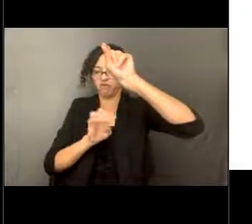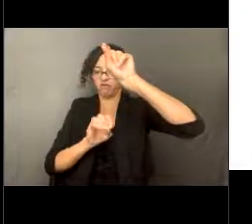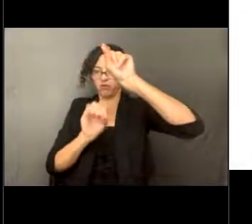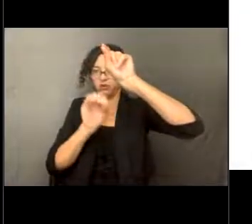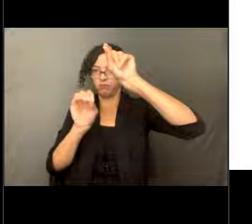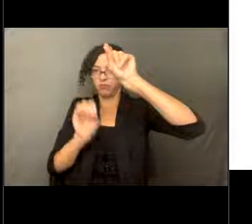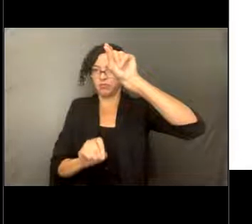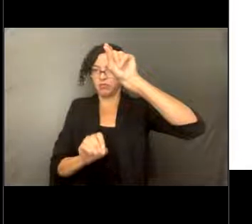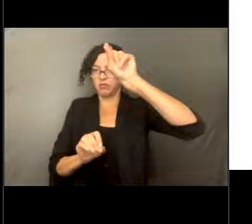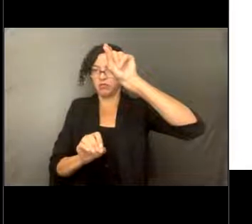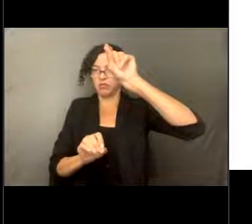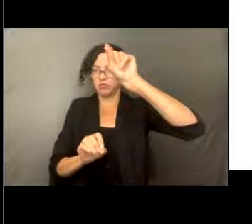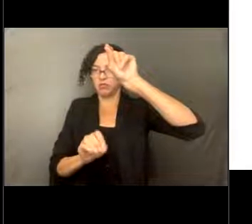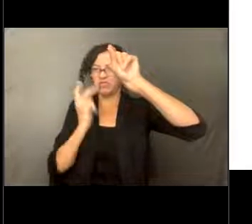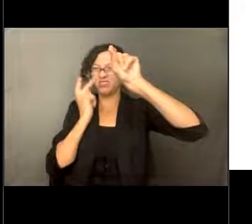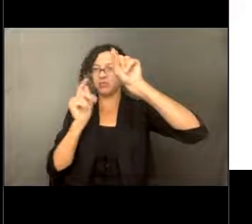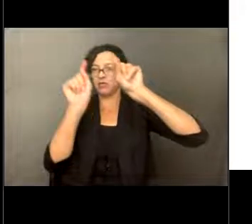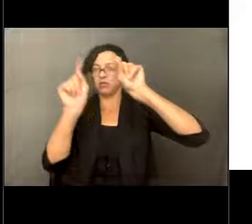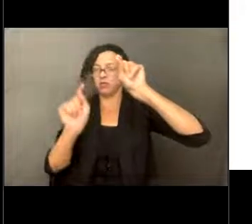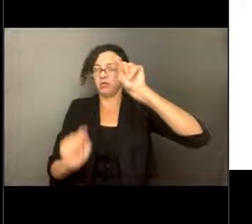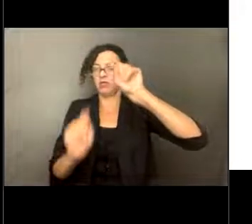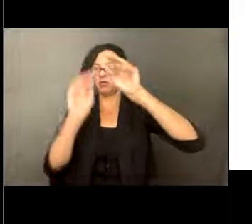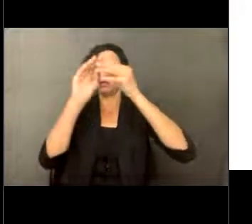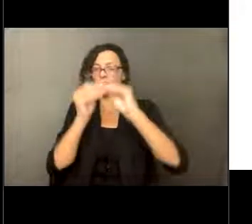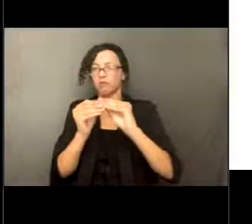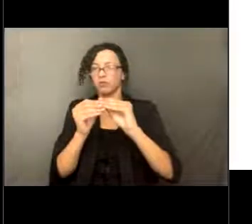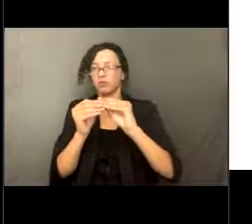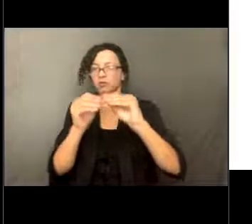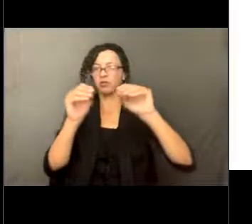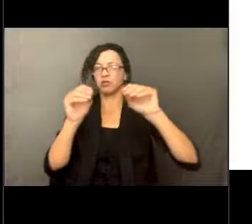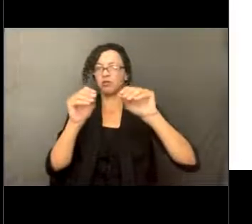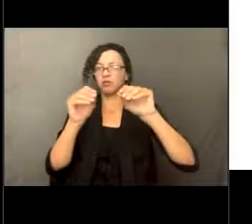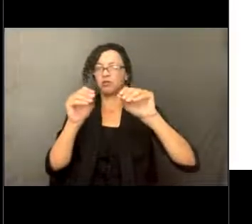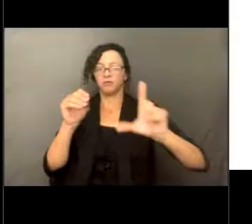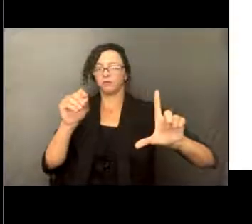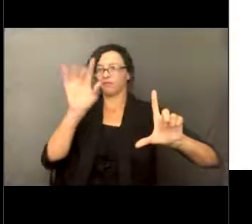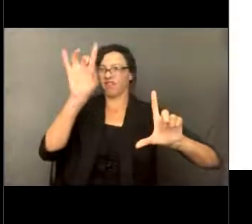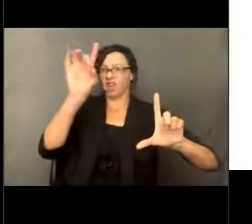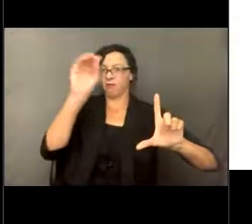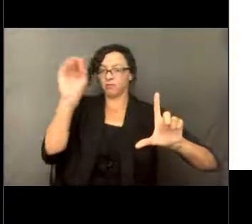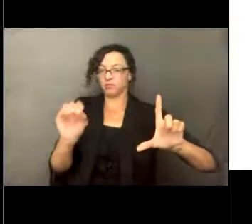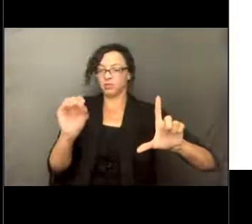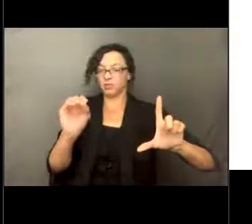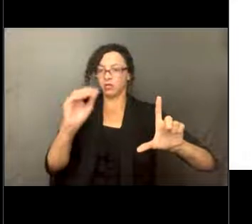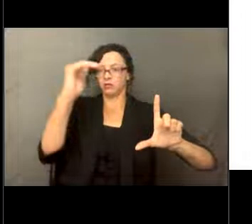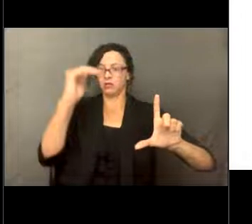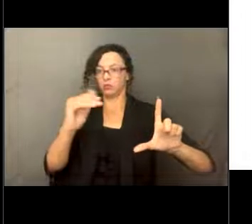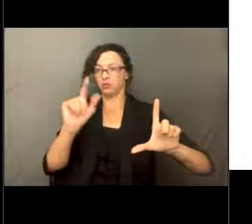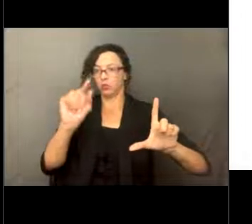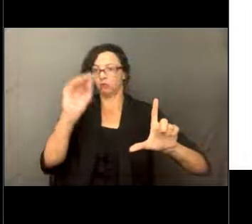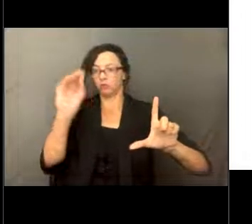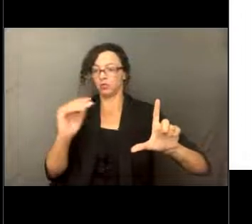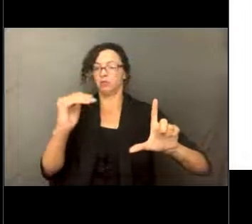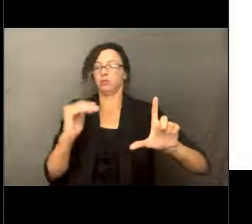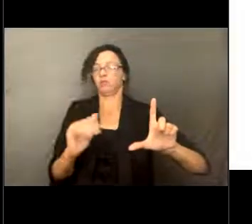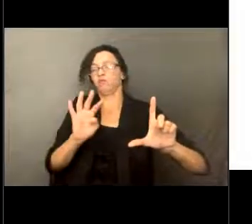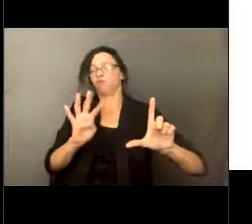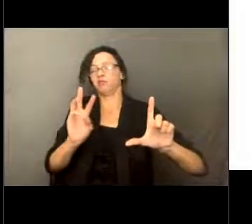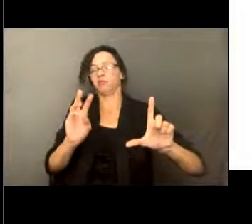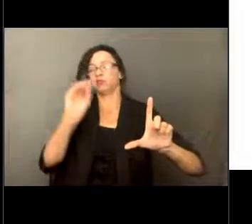to 46% at 40 miles per hour. As a reminder, the Zero Traffic Fatalities Task